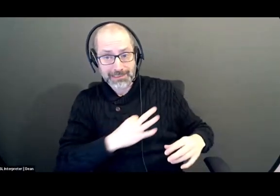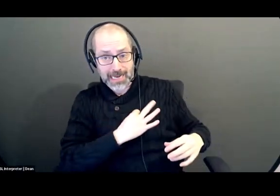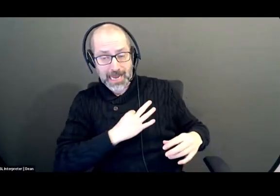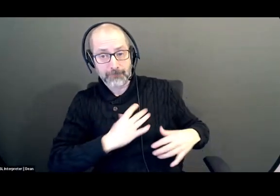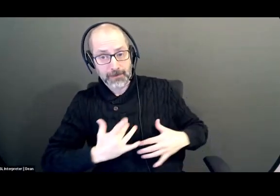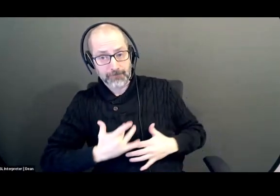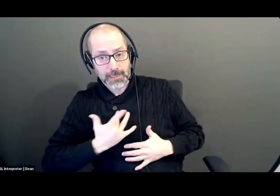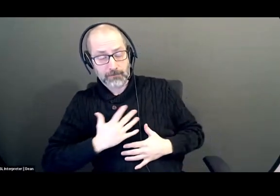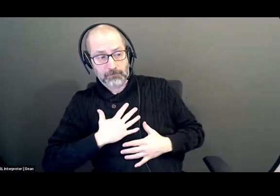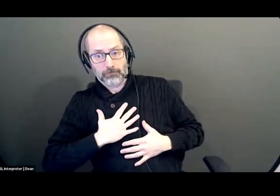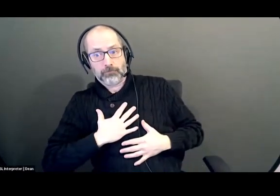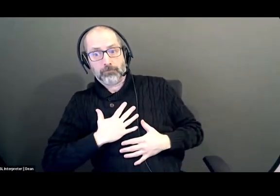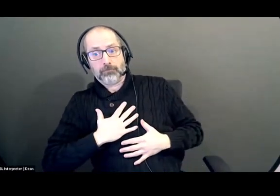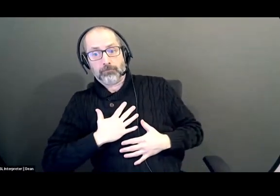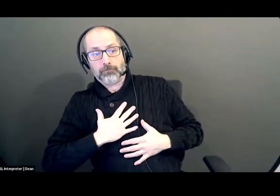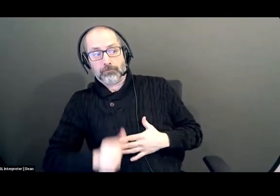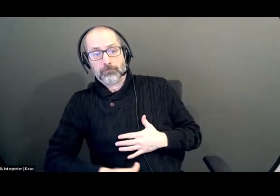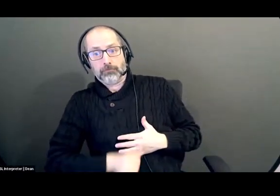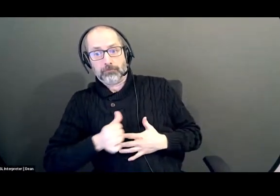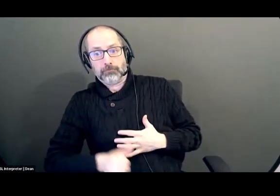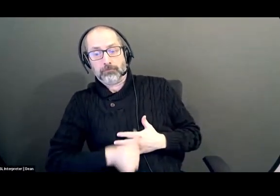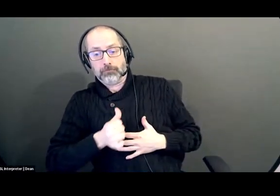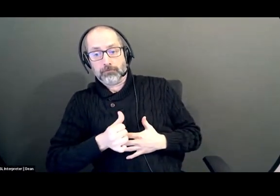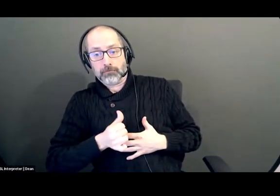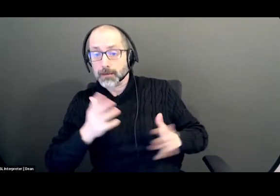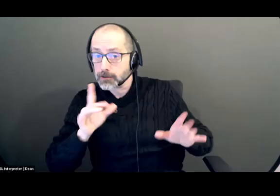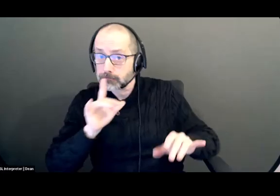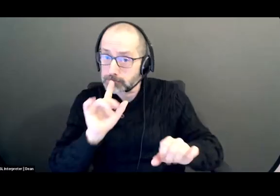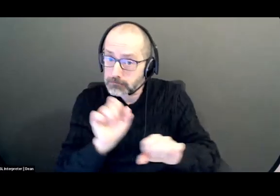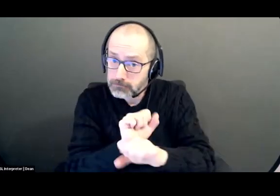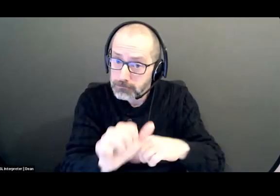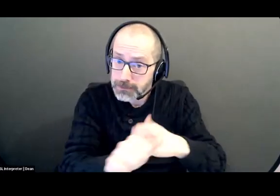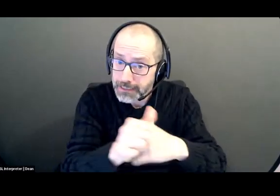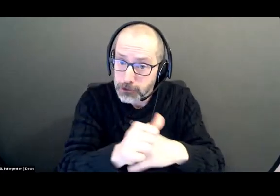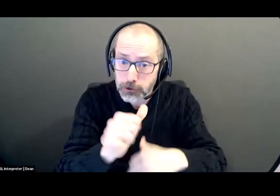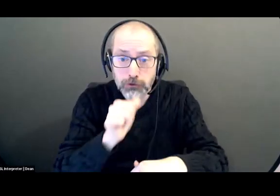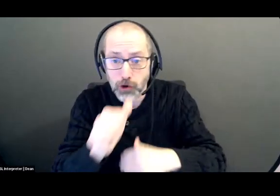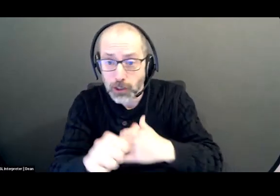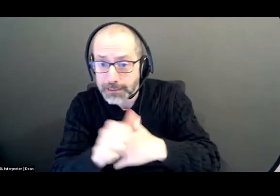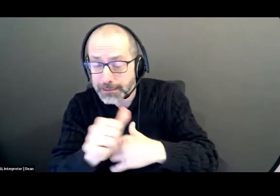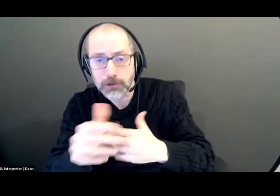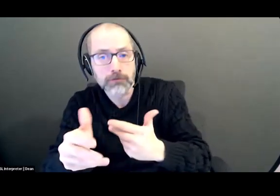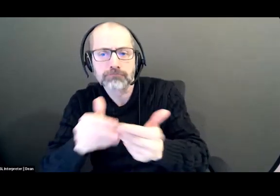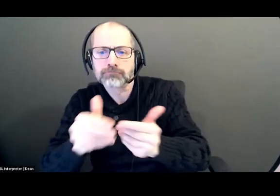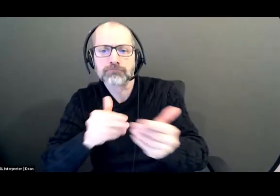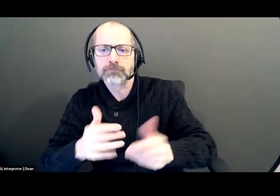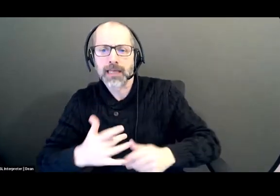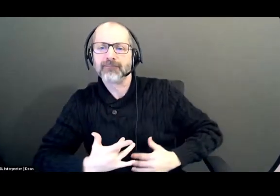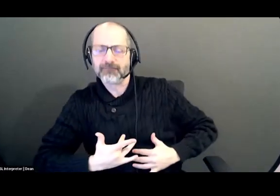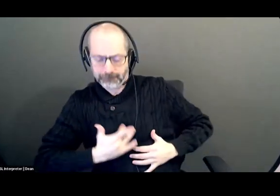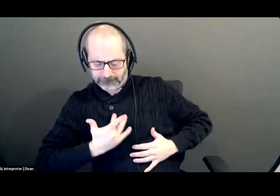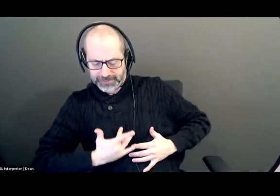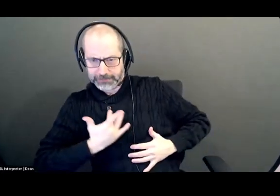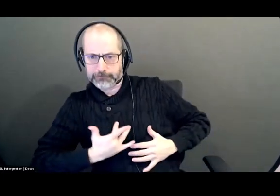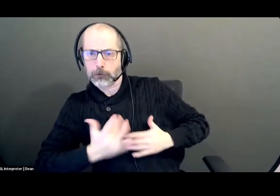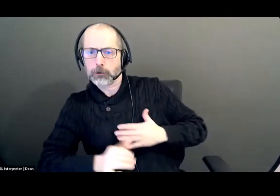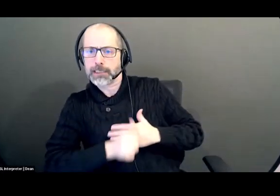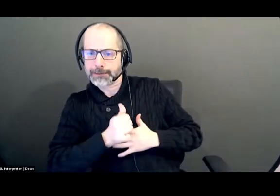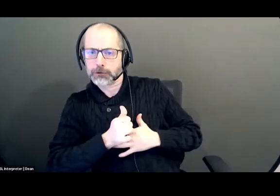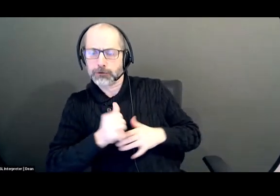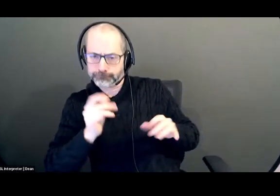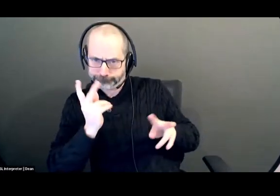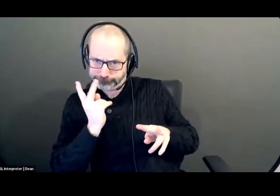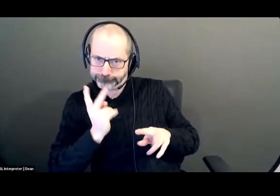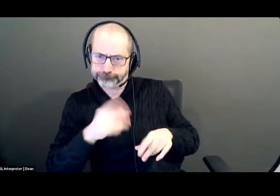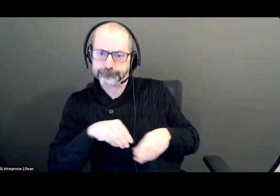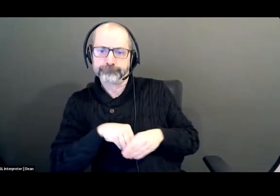nonviolent crisis intervention and stuff, but we go even further in having classes on, FASD, brain injury.